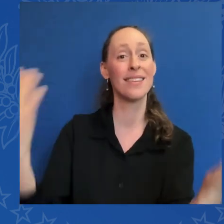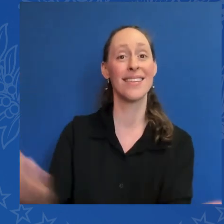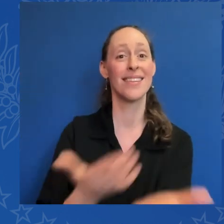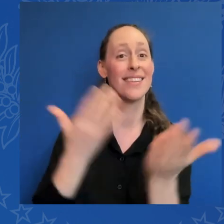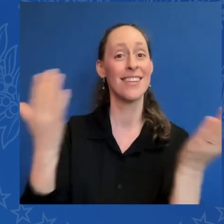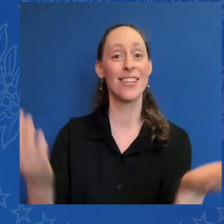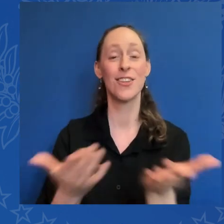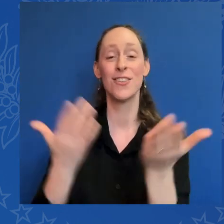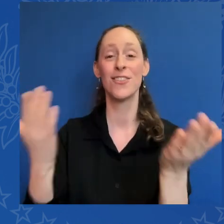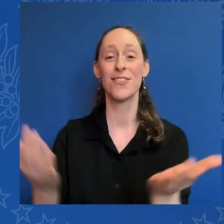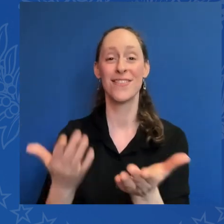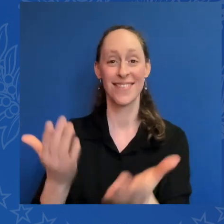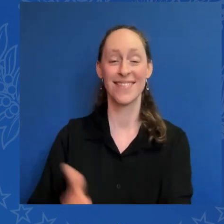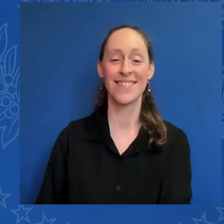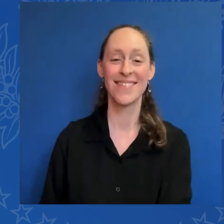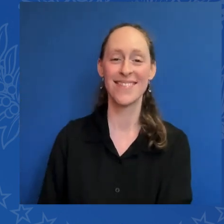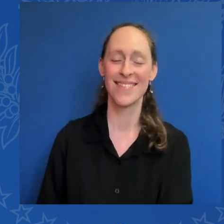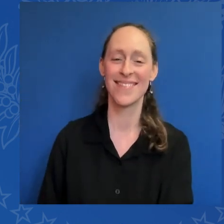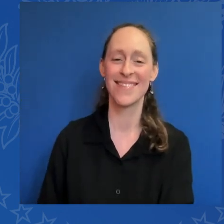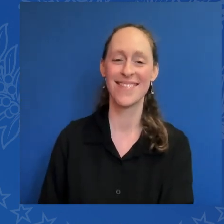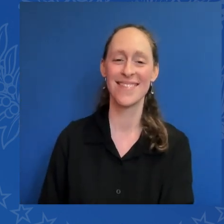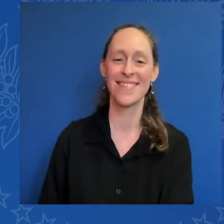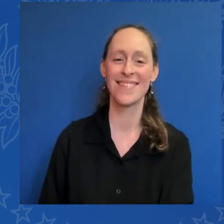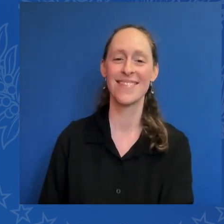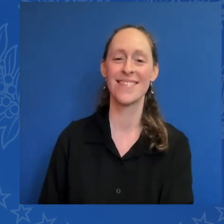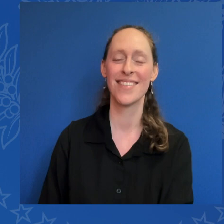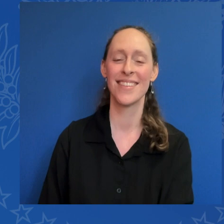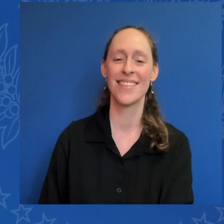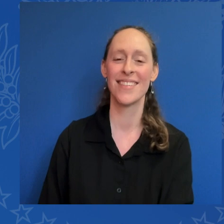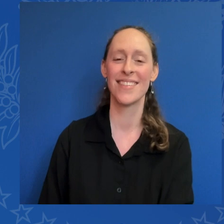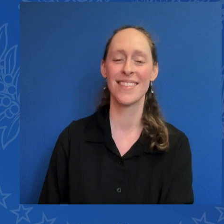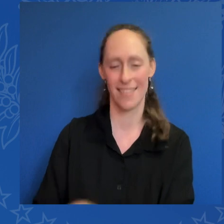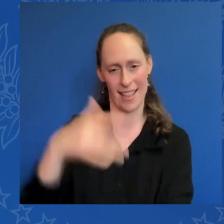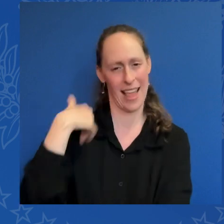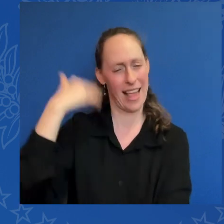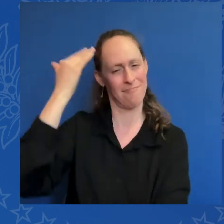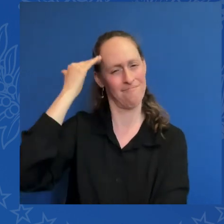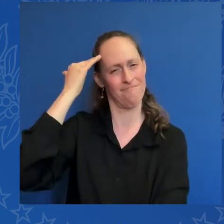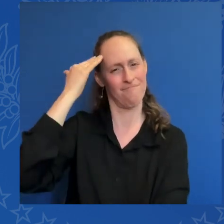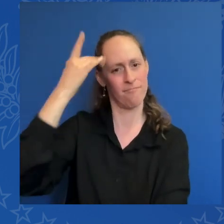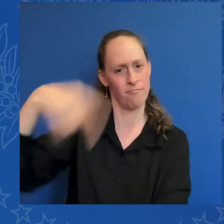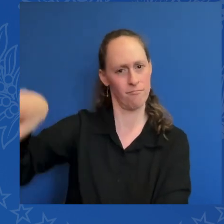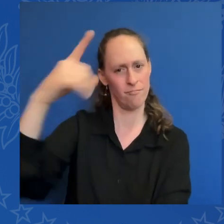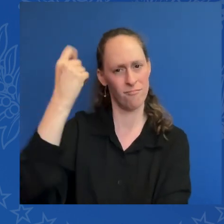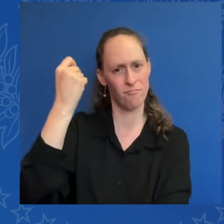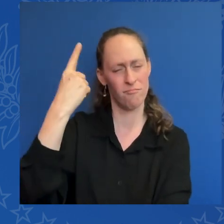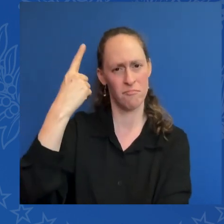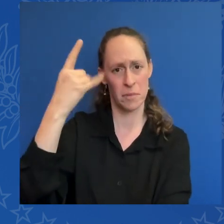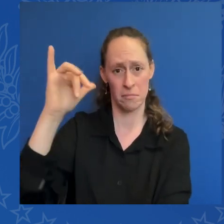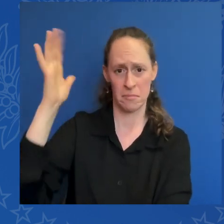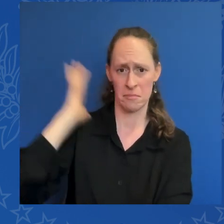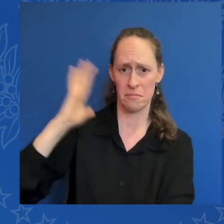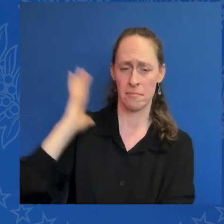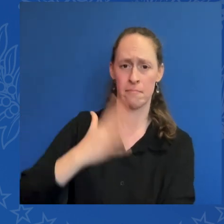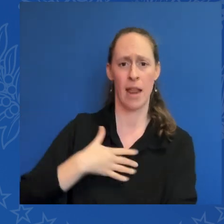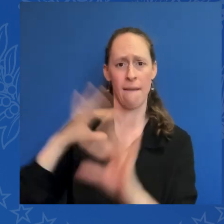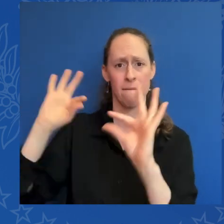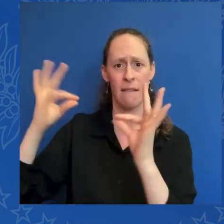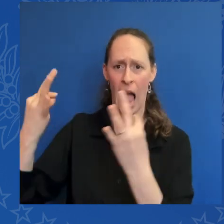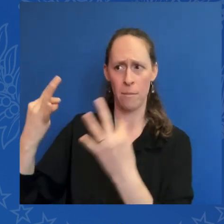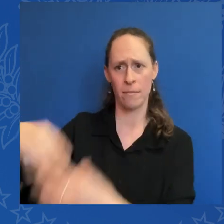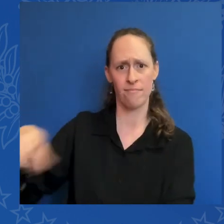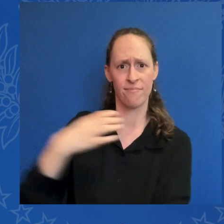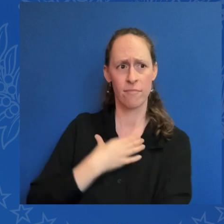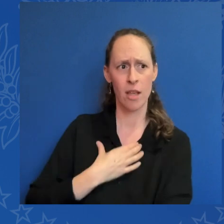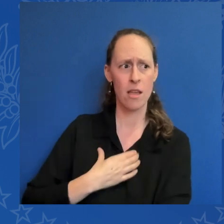and many of your relatives left during the famine. And, you know, when you're here,